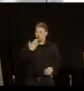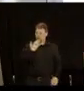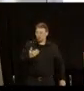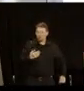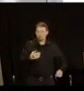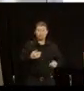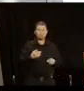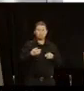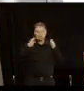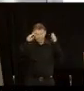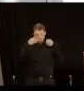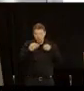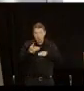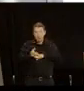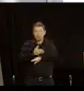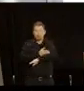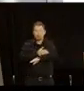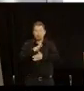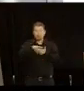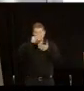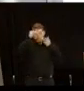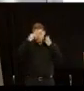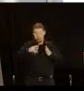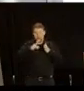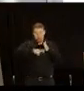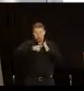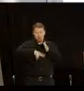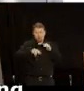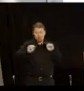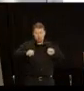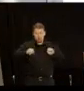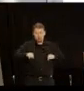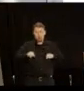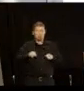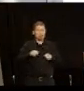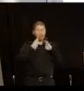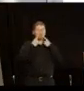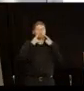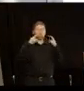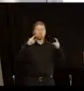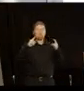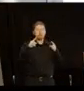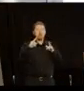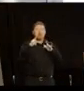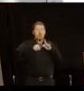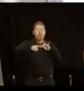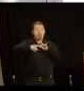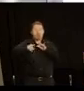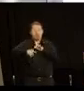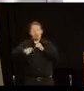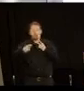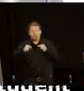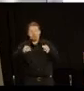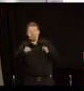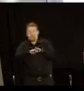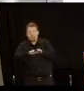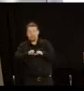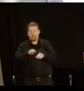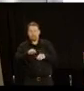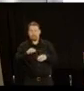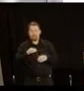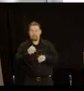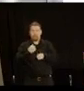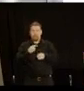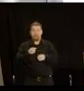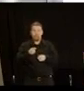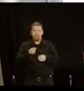focusing on improving student literacy and really working to close achievement gaps. And you'll see, I think, that we've really made some tremendous progress over